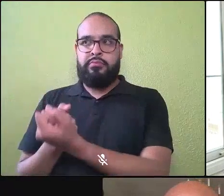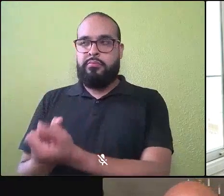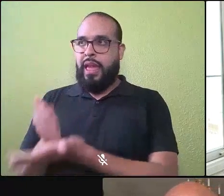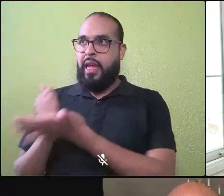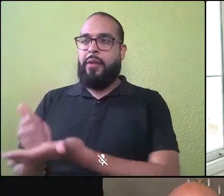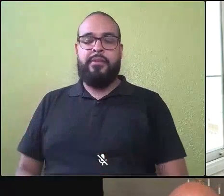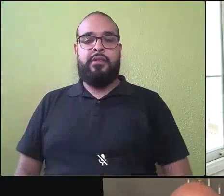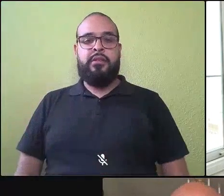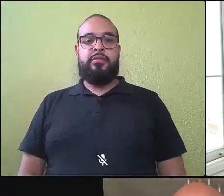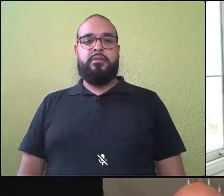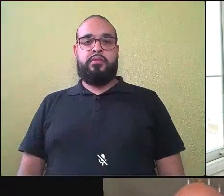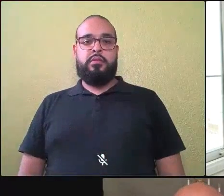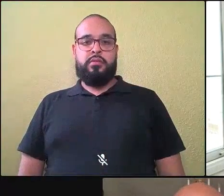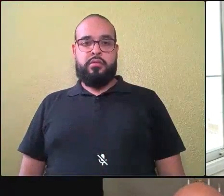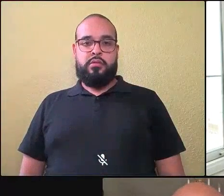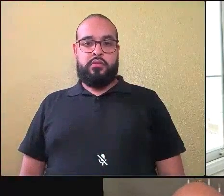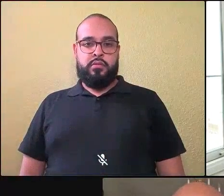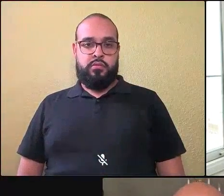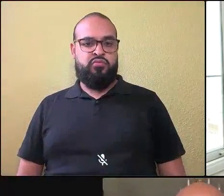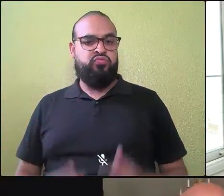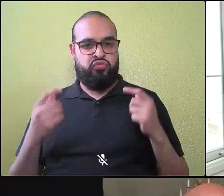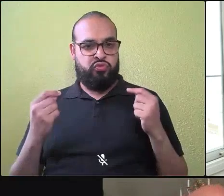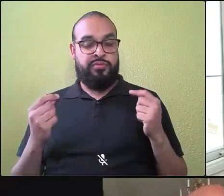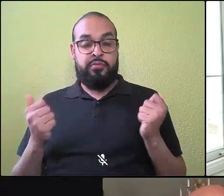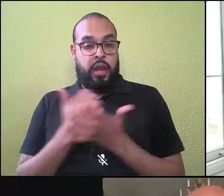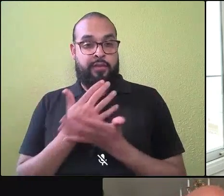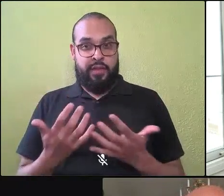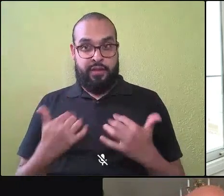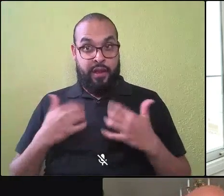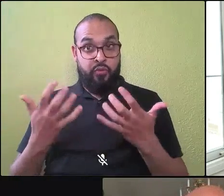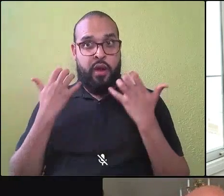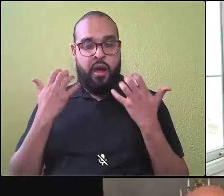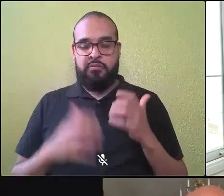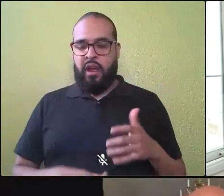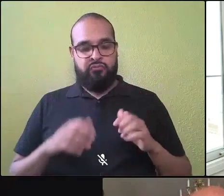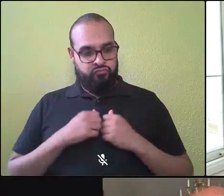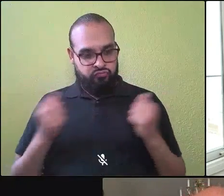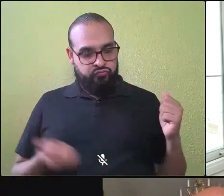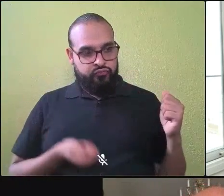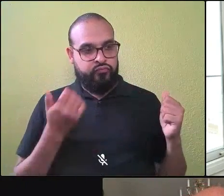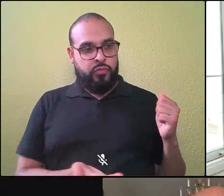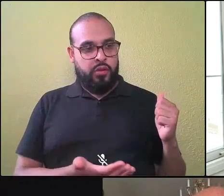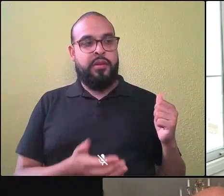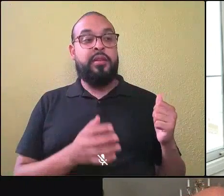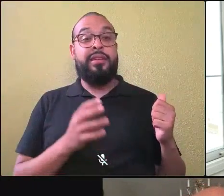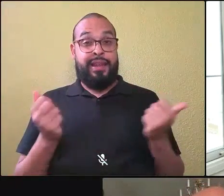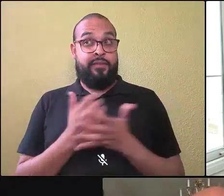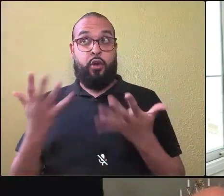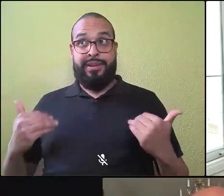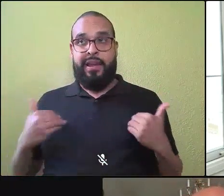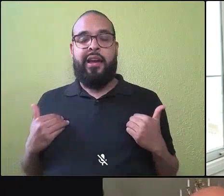putting out there what I wanted, and being thankful for what I had and what I got. Awesome, thanks.